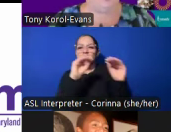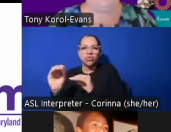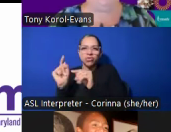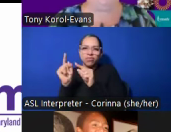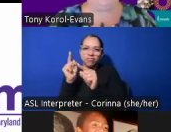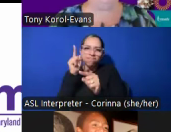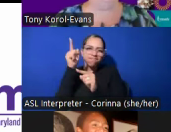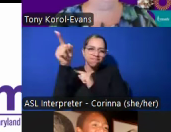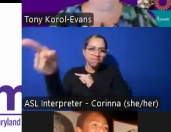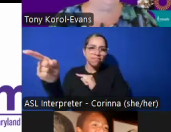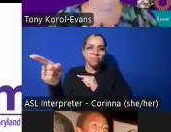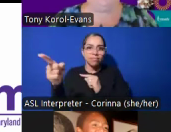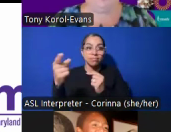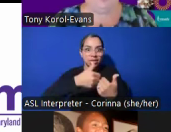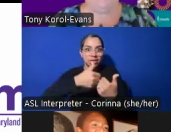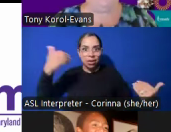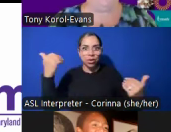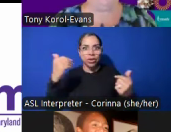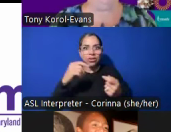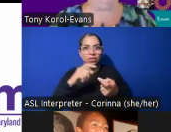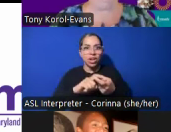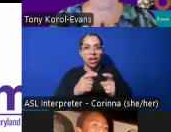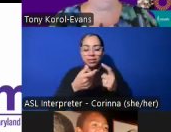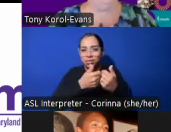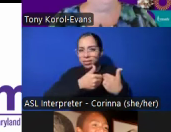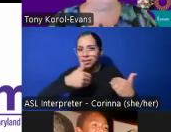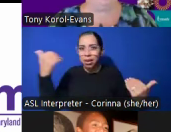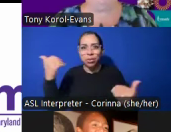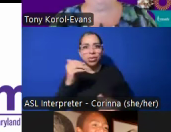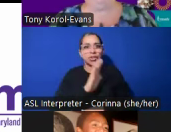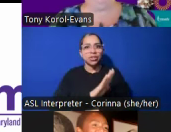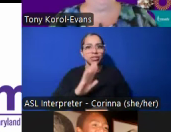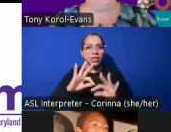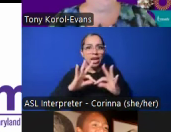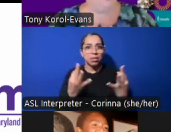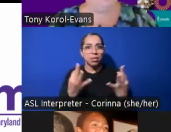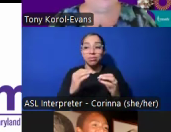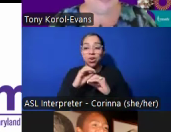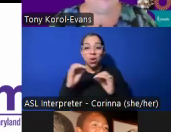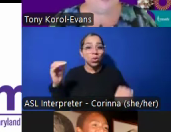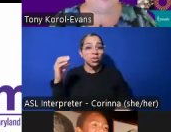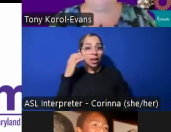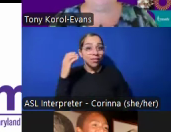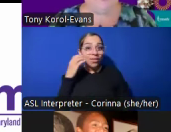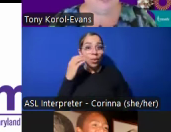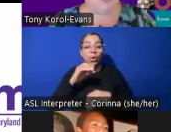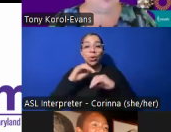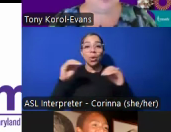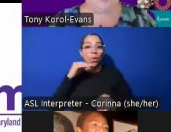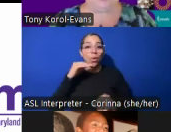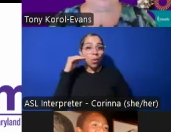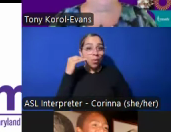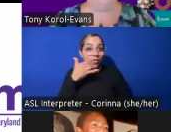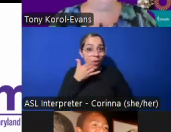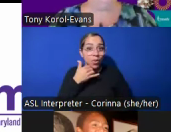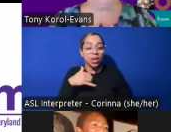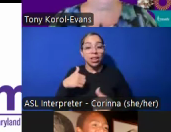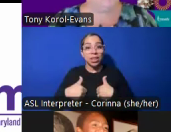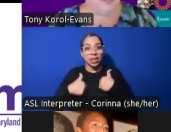from all of her friends, away from all of her family, no cell phone, no landline, living in a